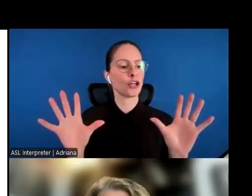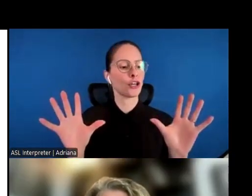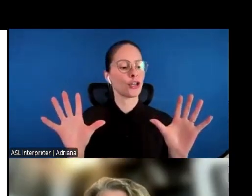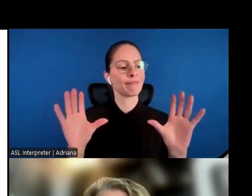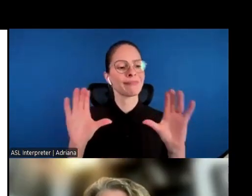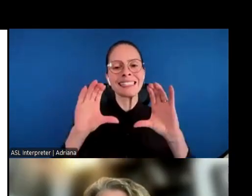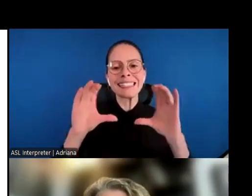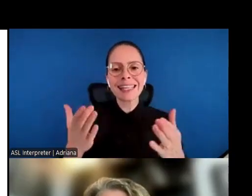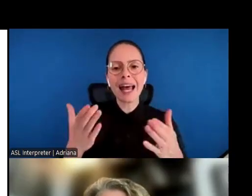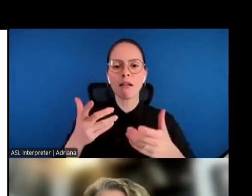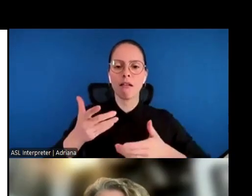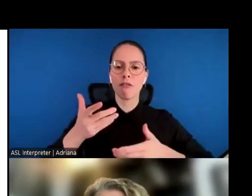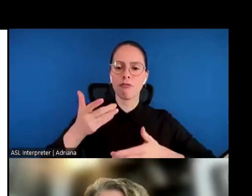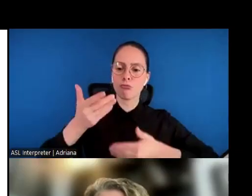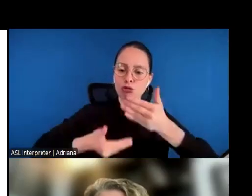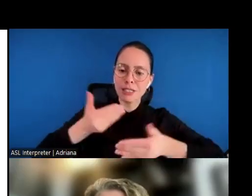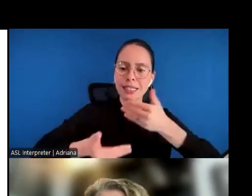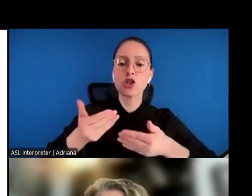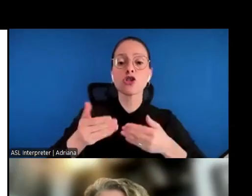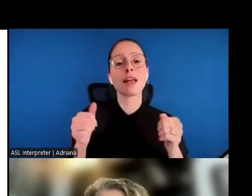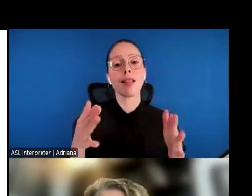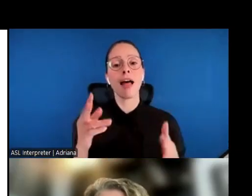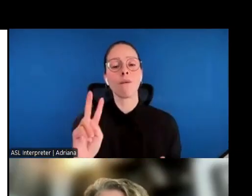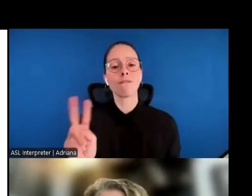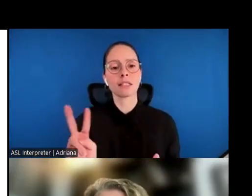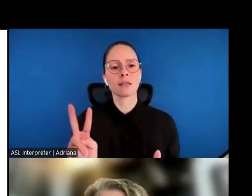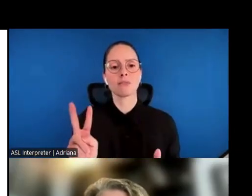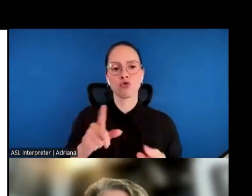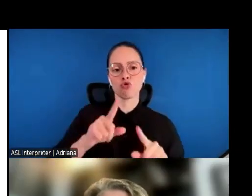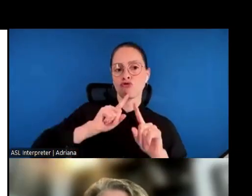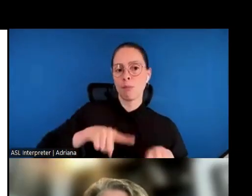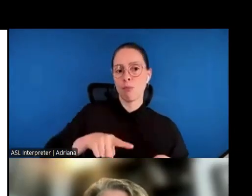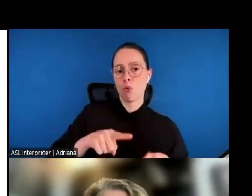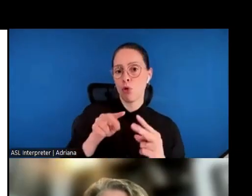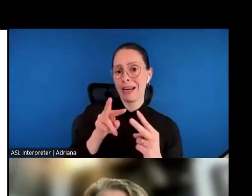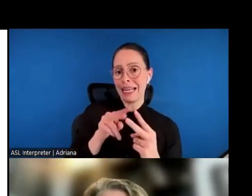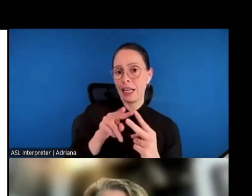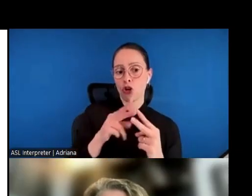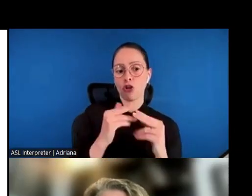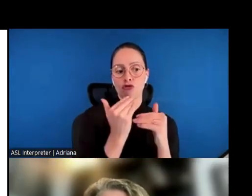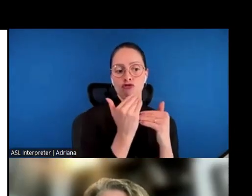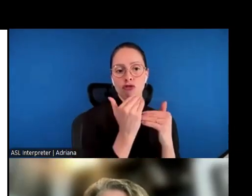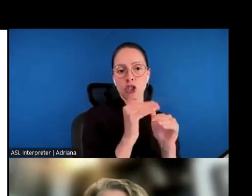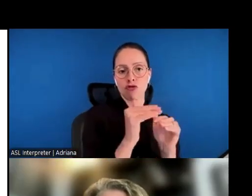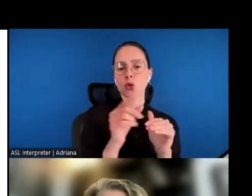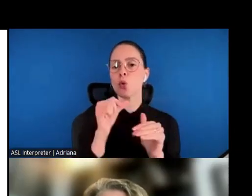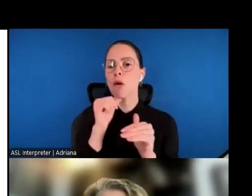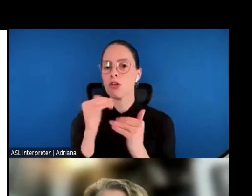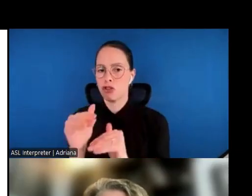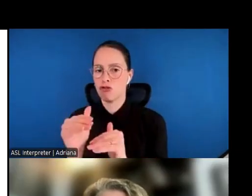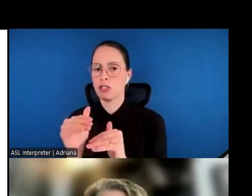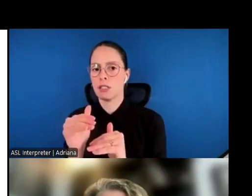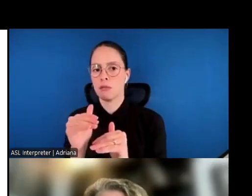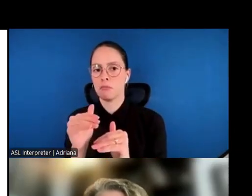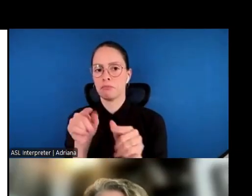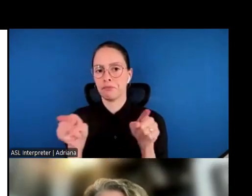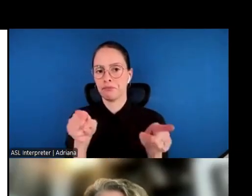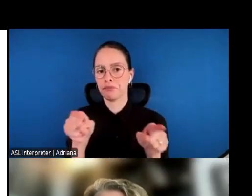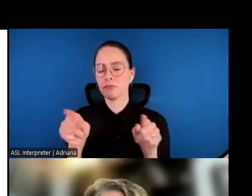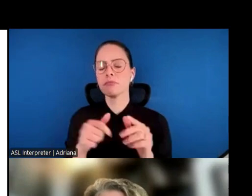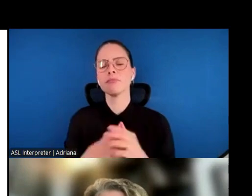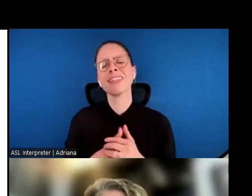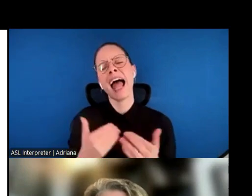procedures that allow a victim to report either restricted or unrestricted. There are